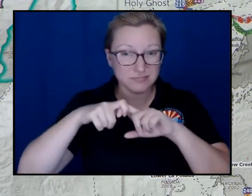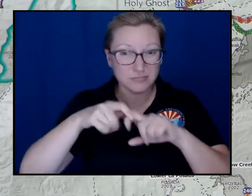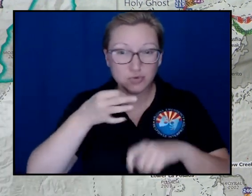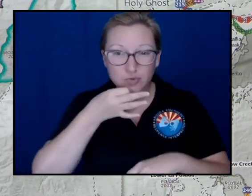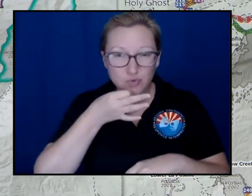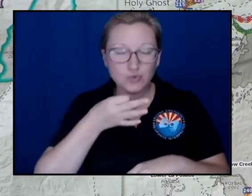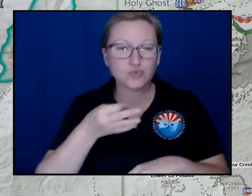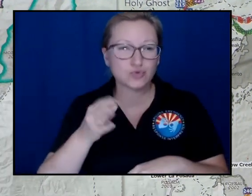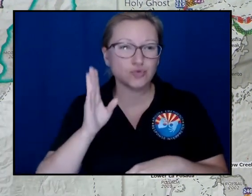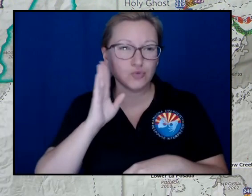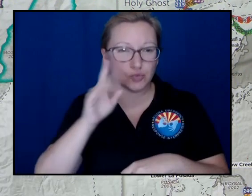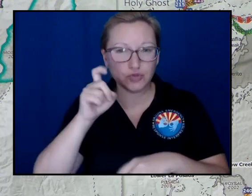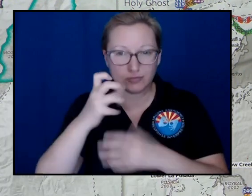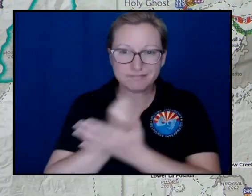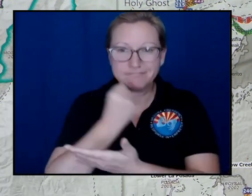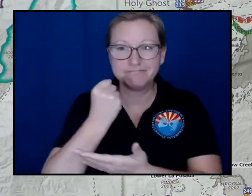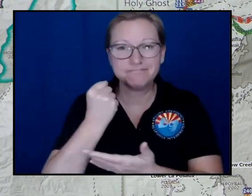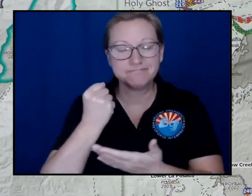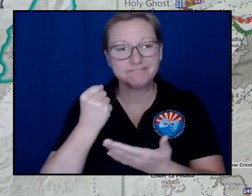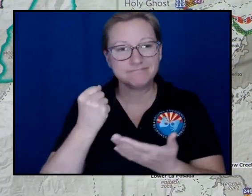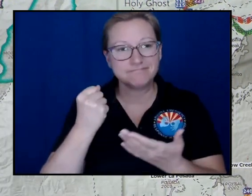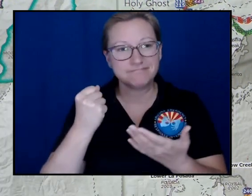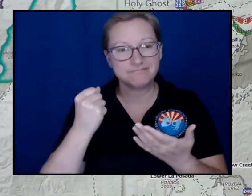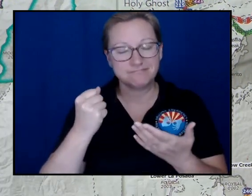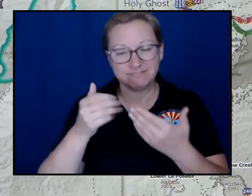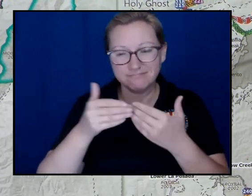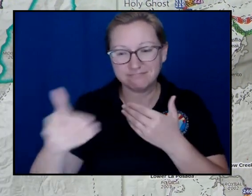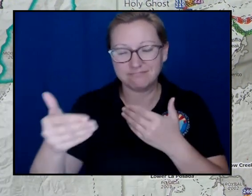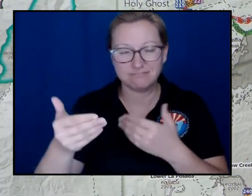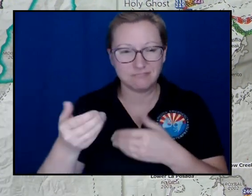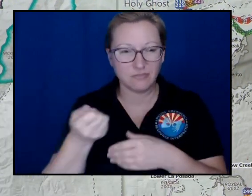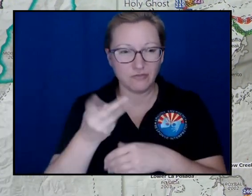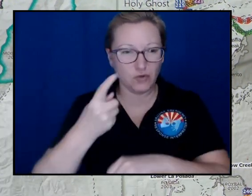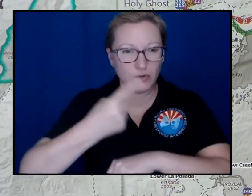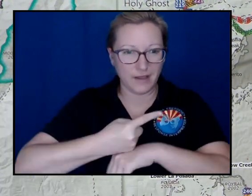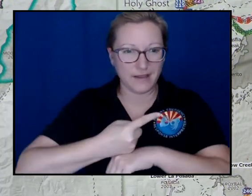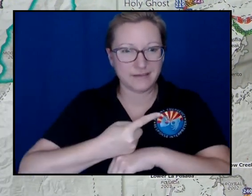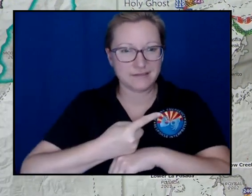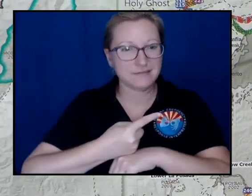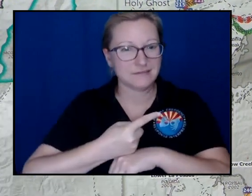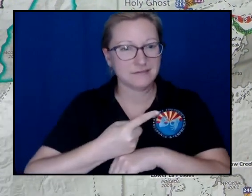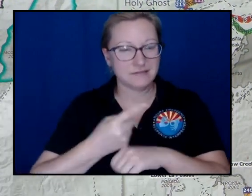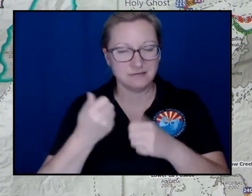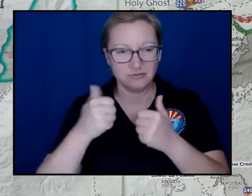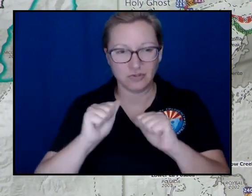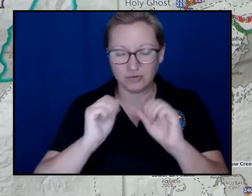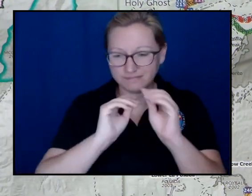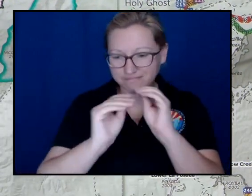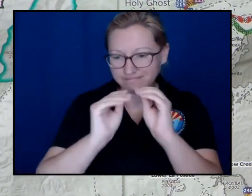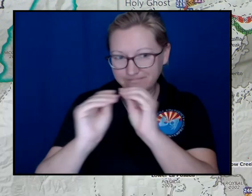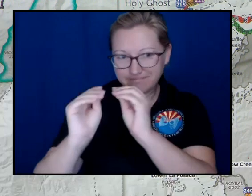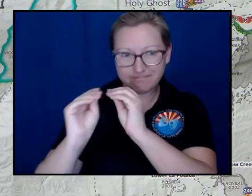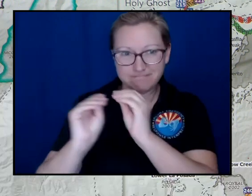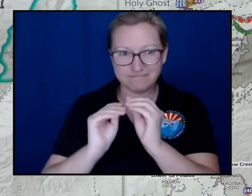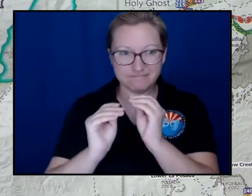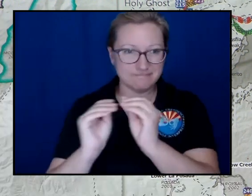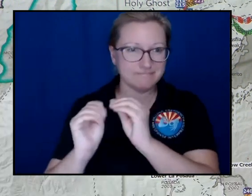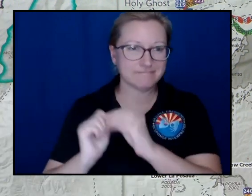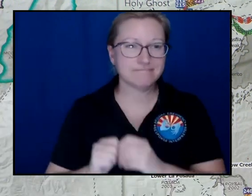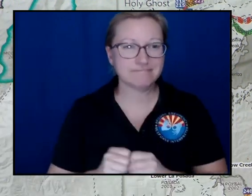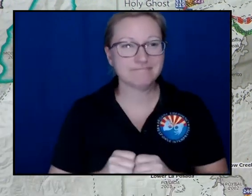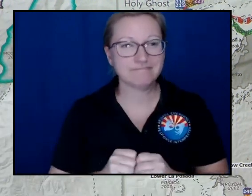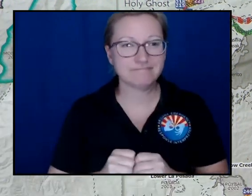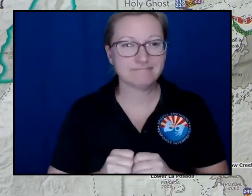work in there later on in the next several days as well to start implementing the Skyline